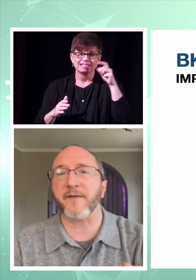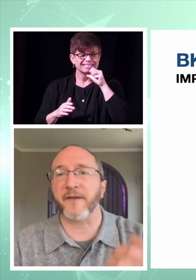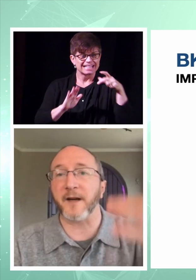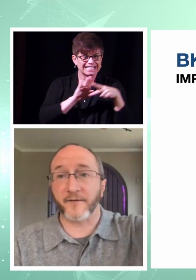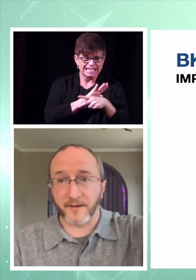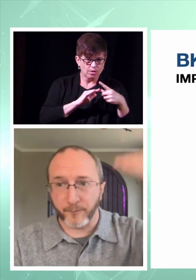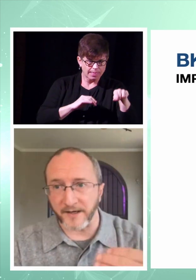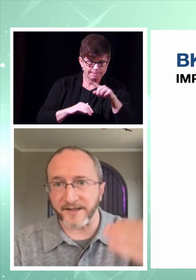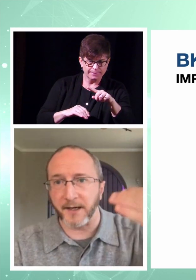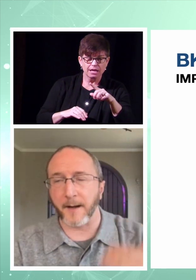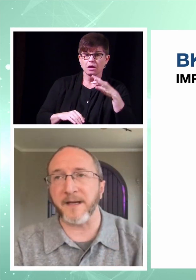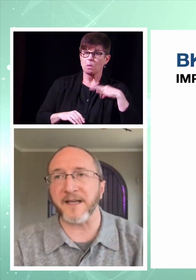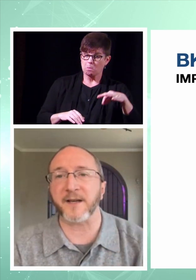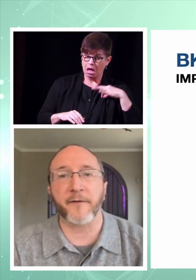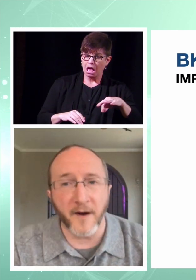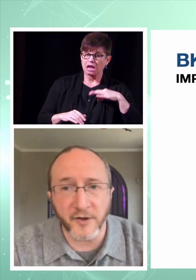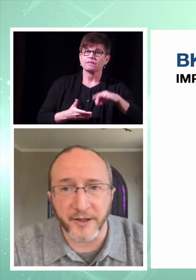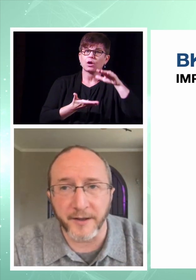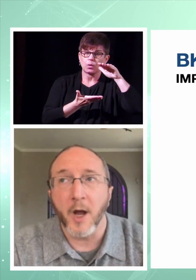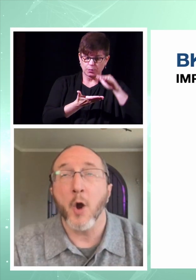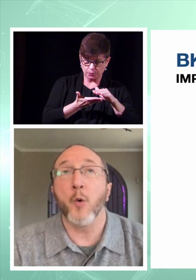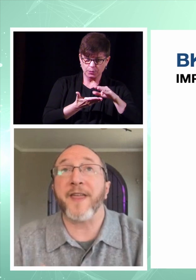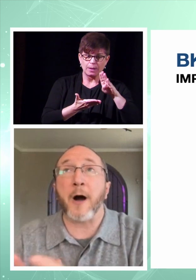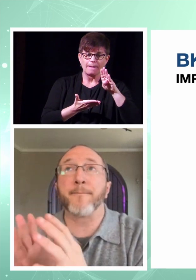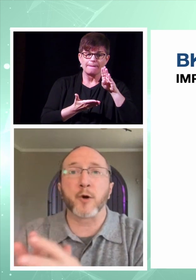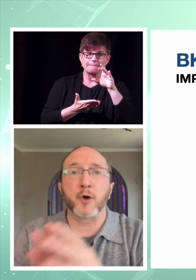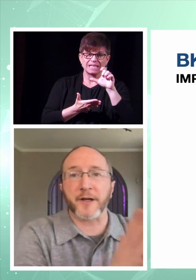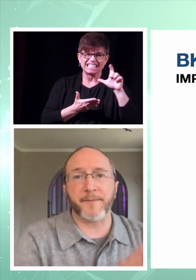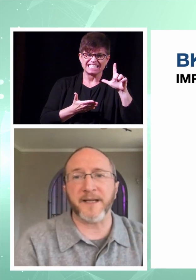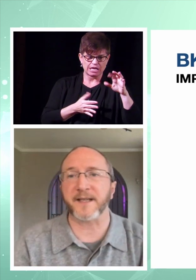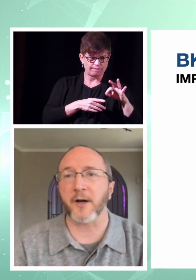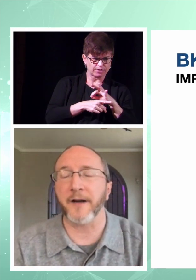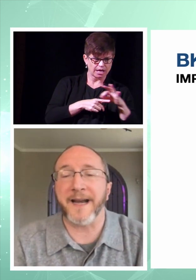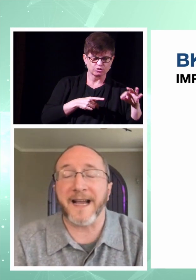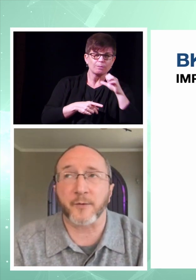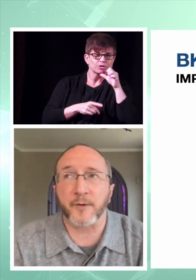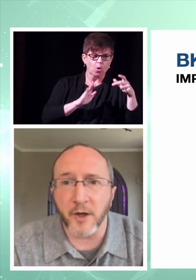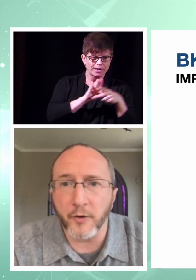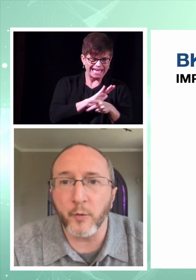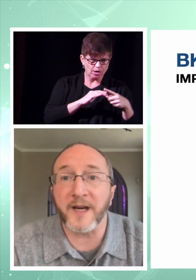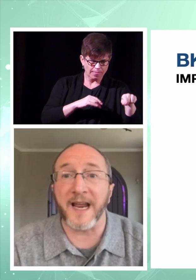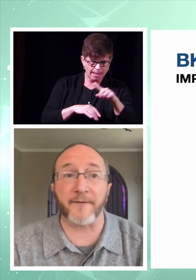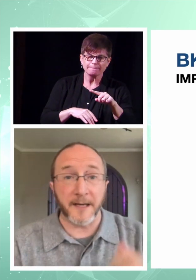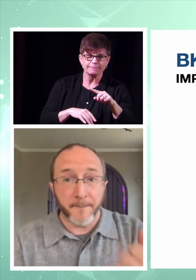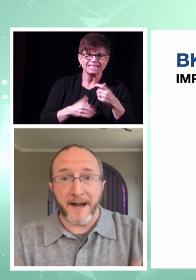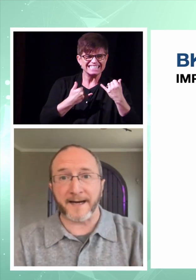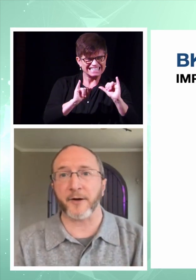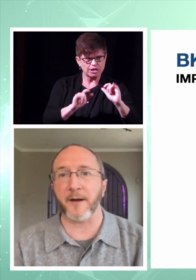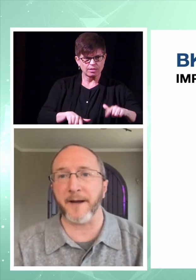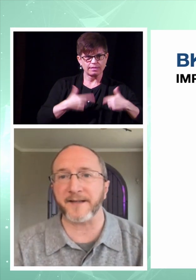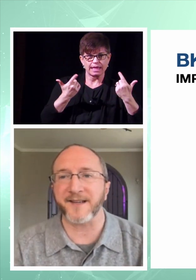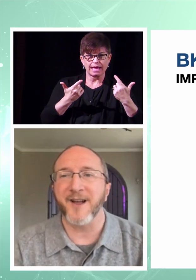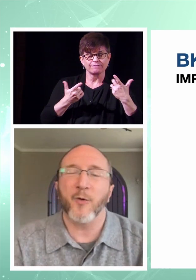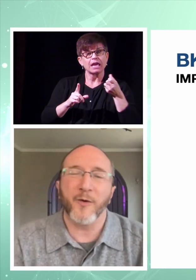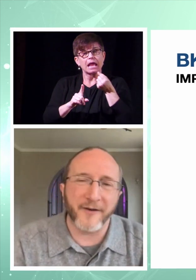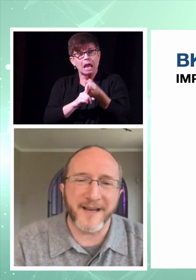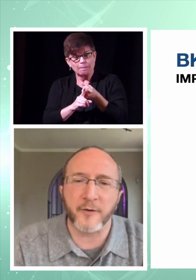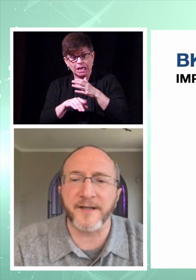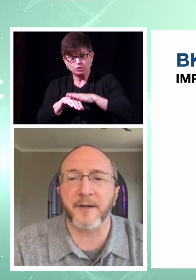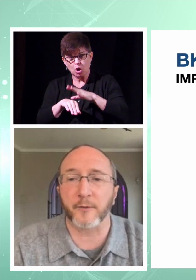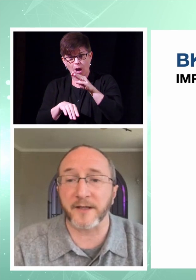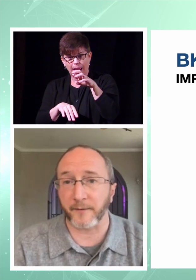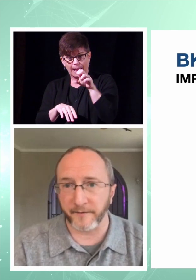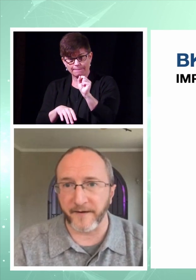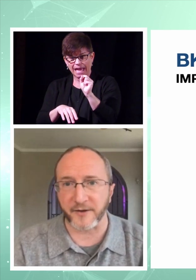gain the benefit of suppressing B cell function without murdering the B cell. And as a result, we can have an impact on MS